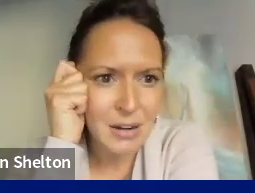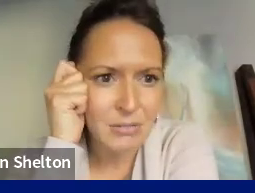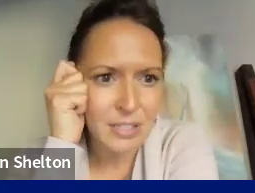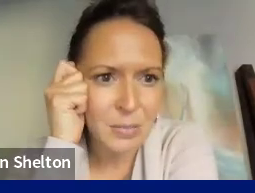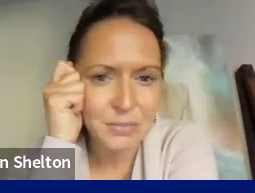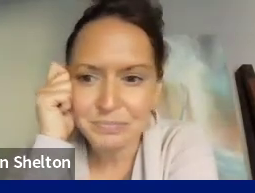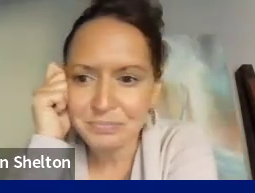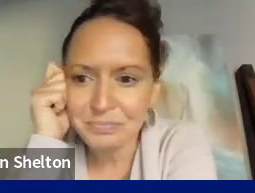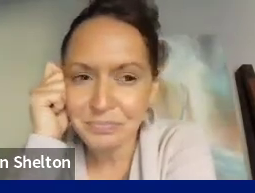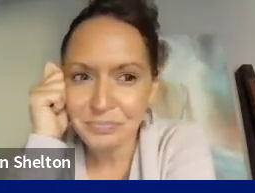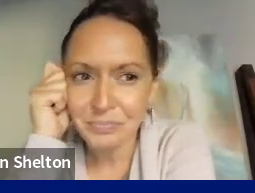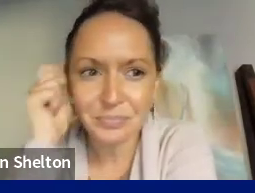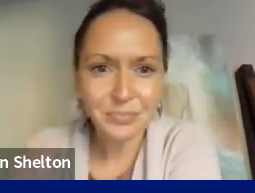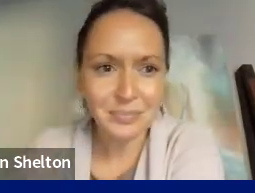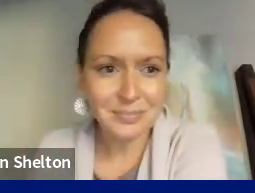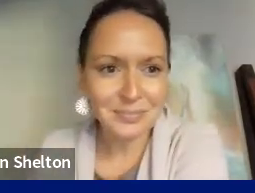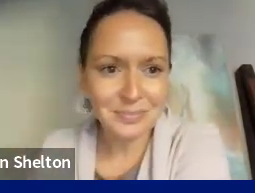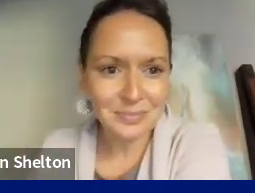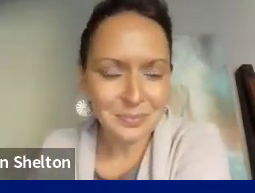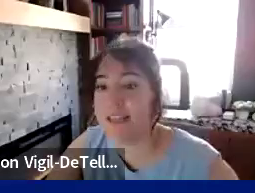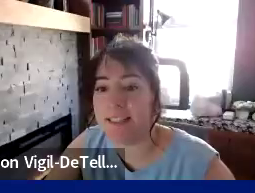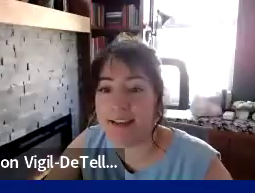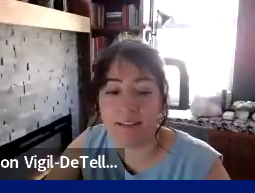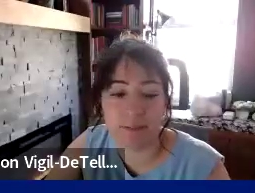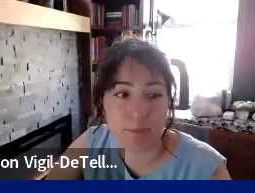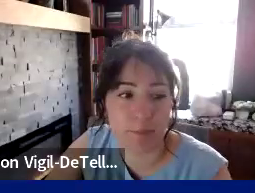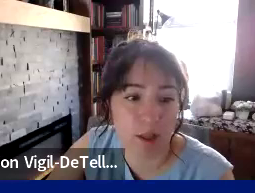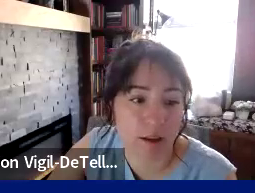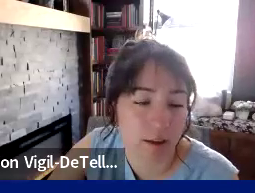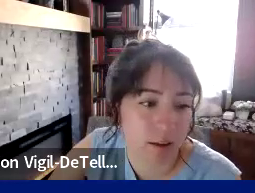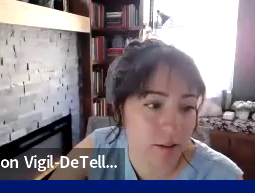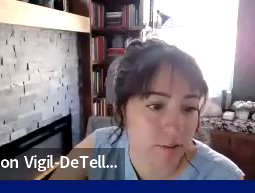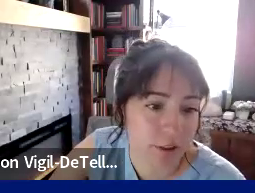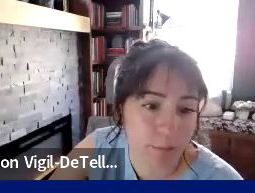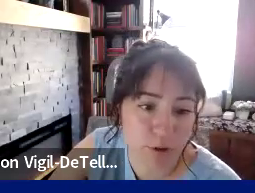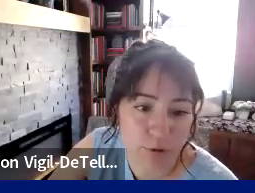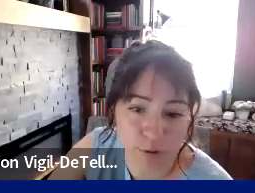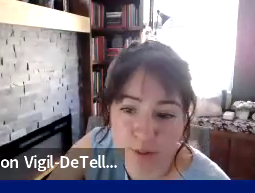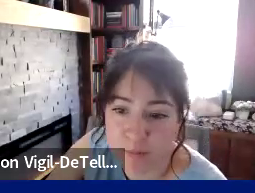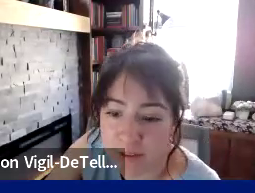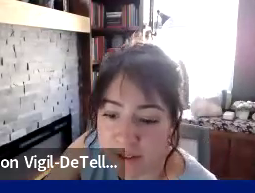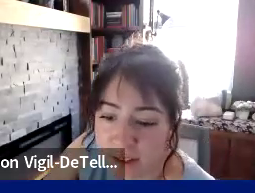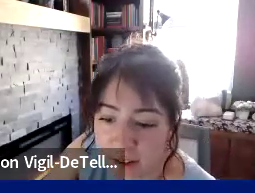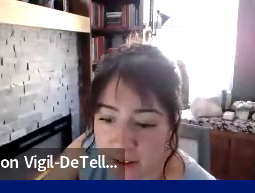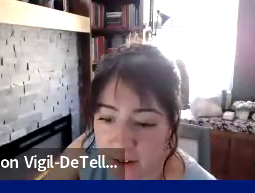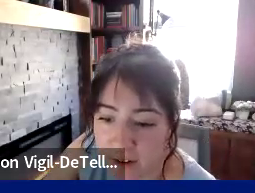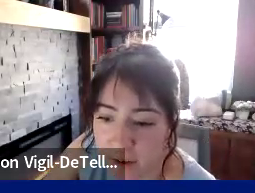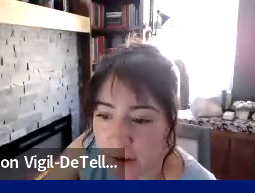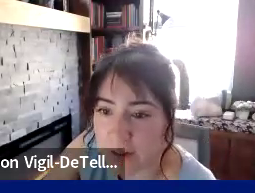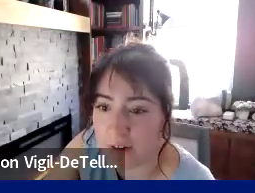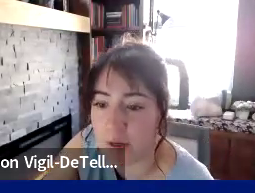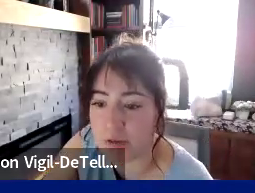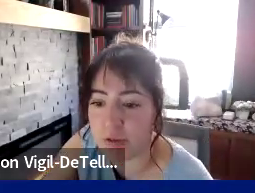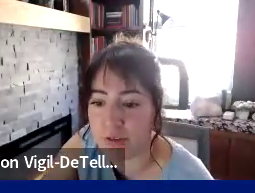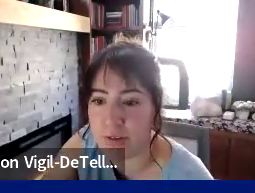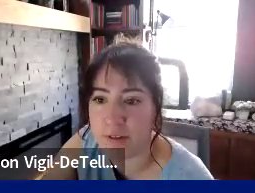Or is it now, Cameron? It's 10:10. Okay. Commissioner Smith is here, and we don't